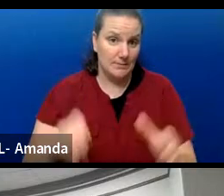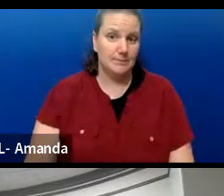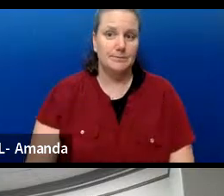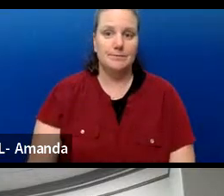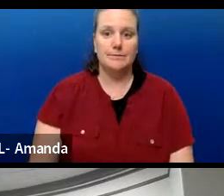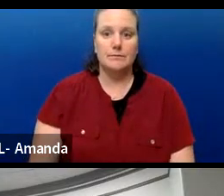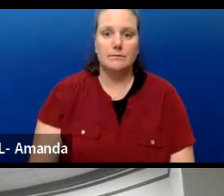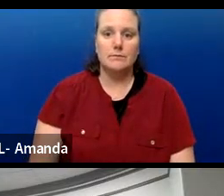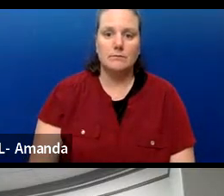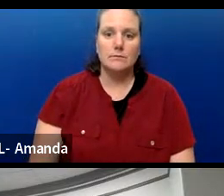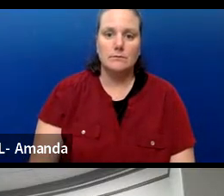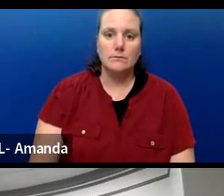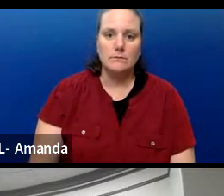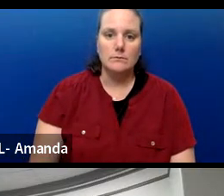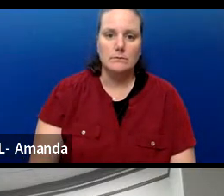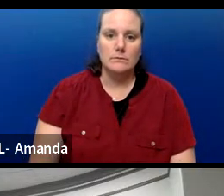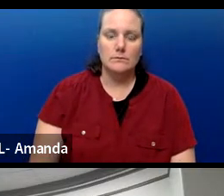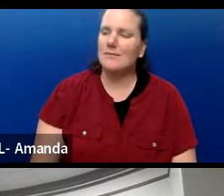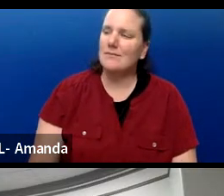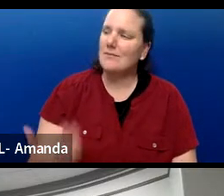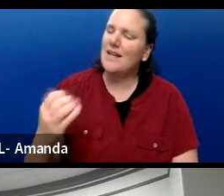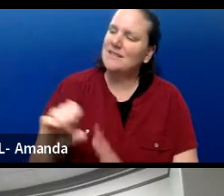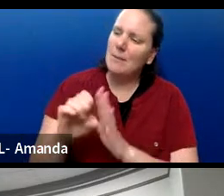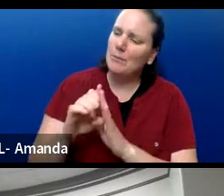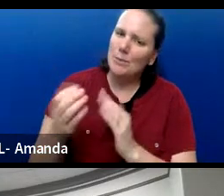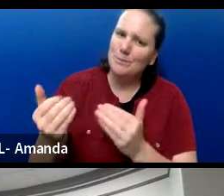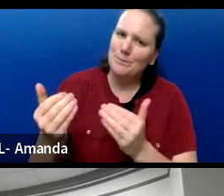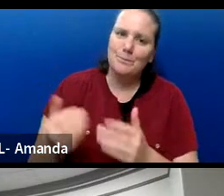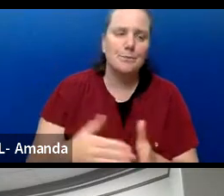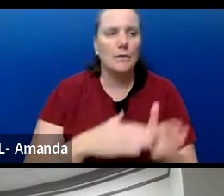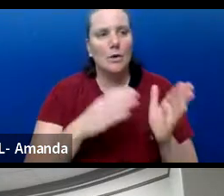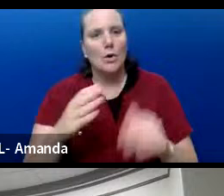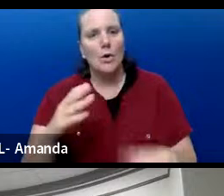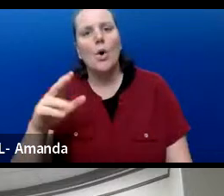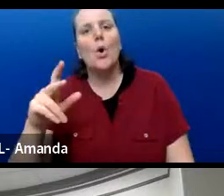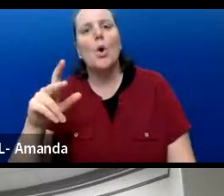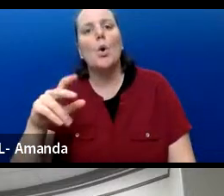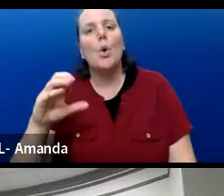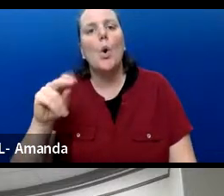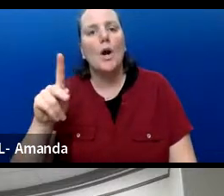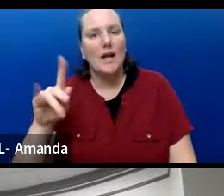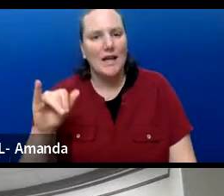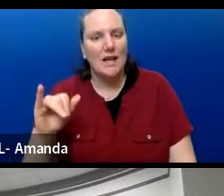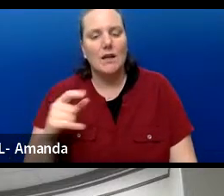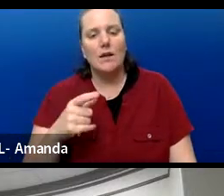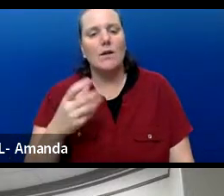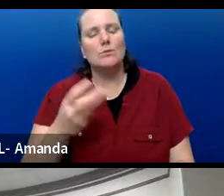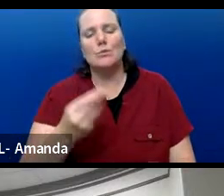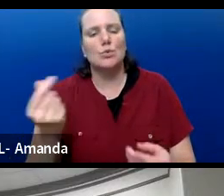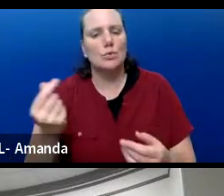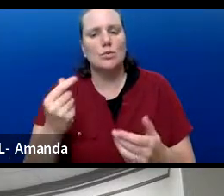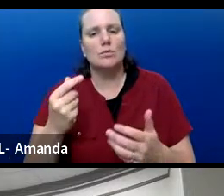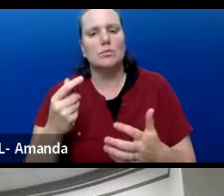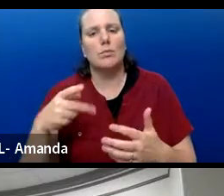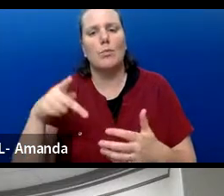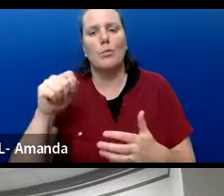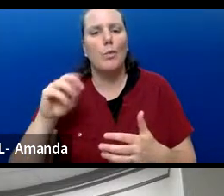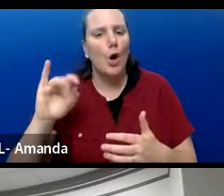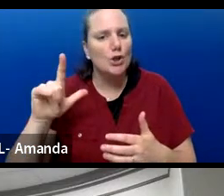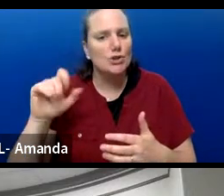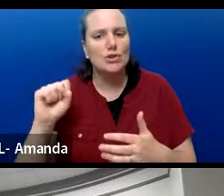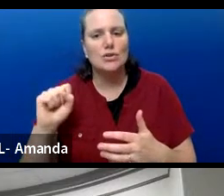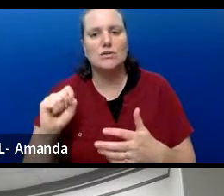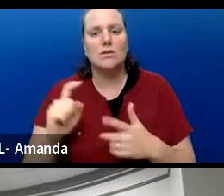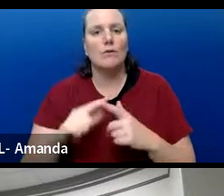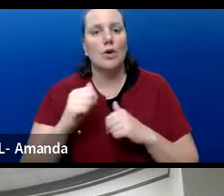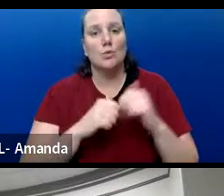an example, Corky. I'm just thinking there's probably going to be numerous parcels that are either used for construction staging or